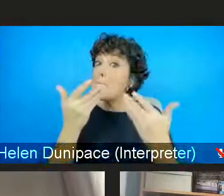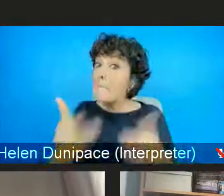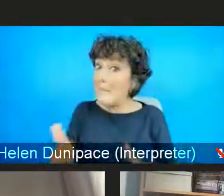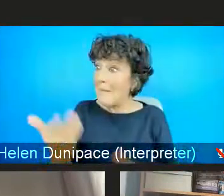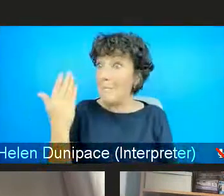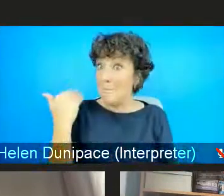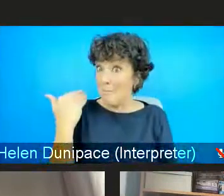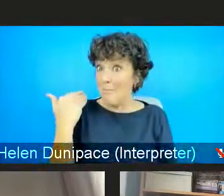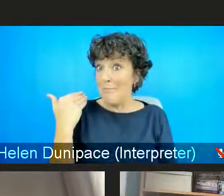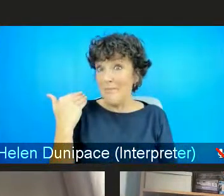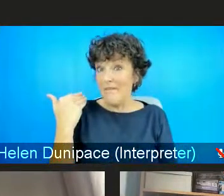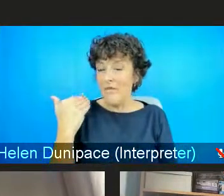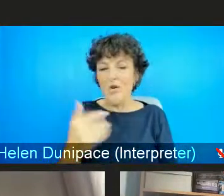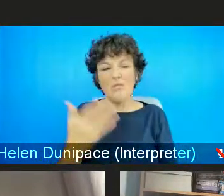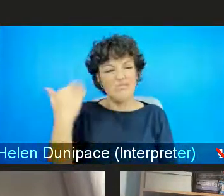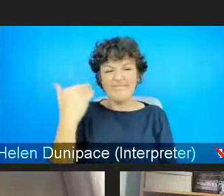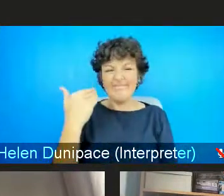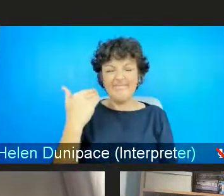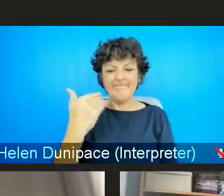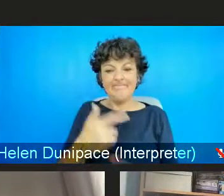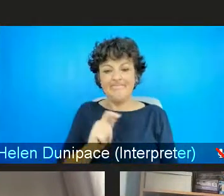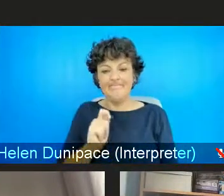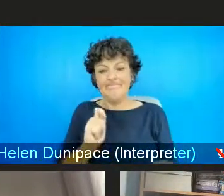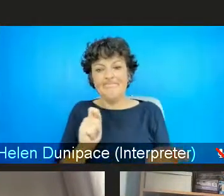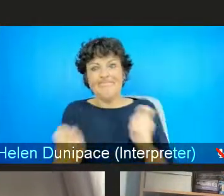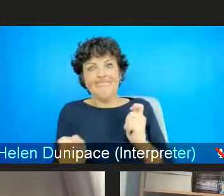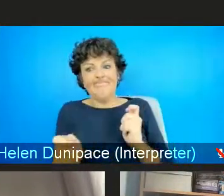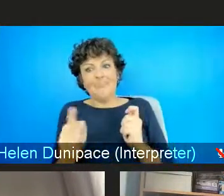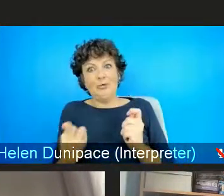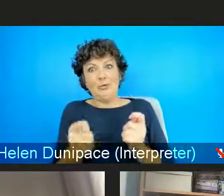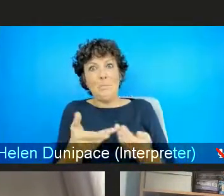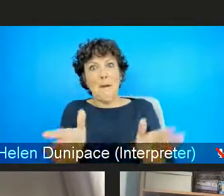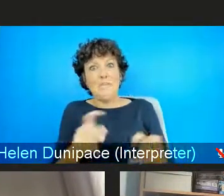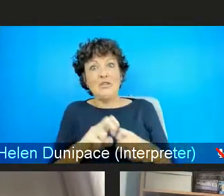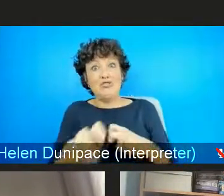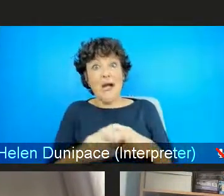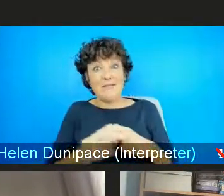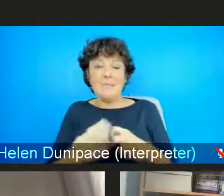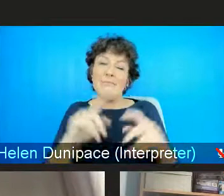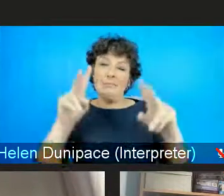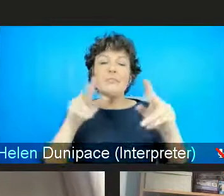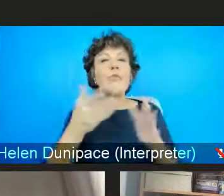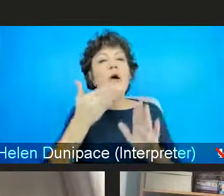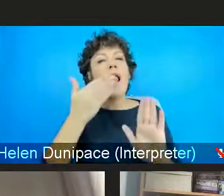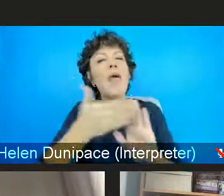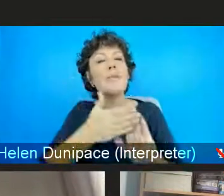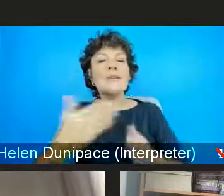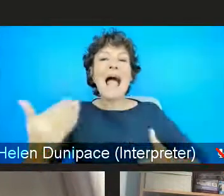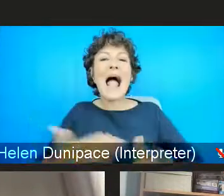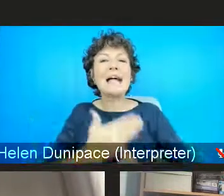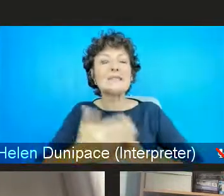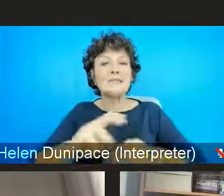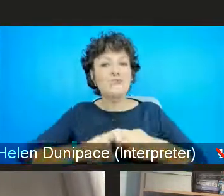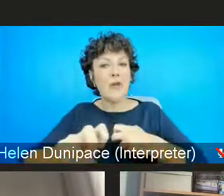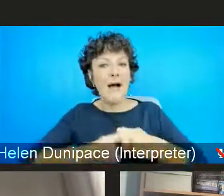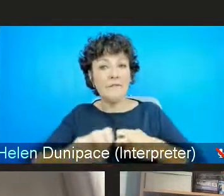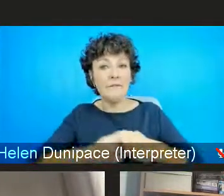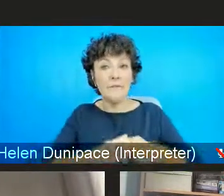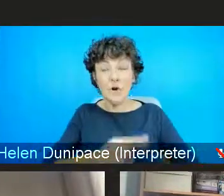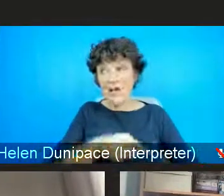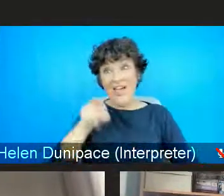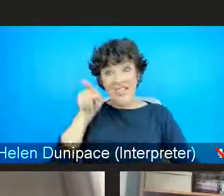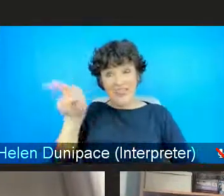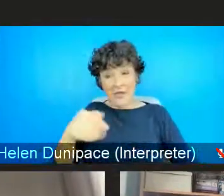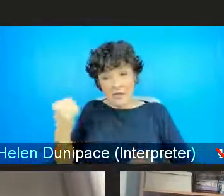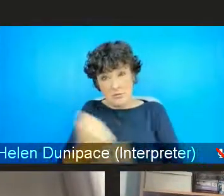travel, on the continent, for example, they have seen, as they put in the infrastructure, they've seen, you know, massive